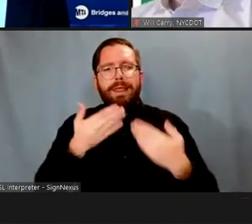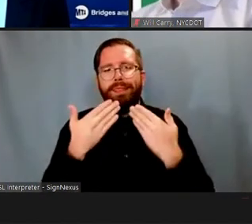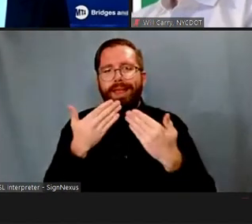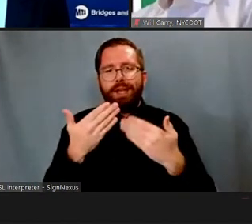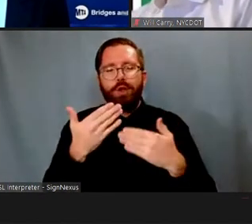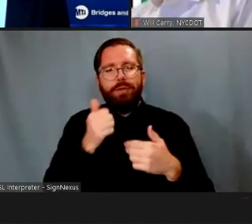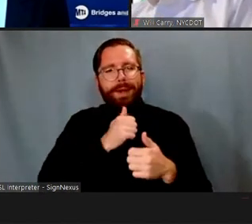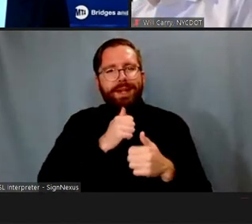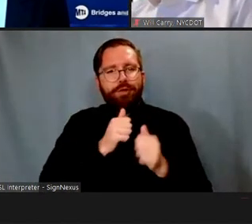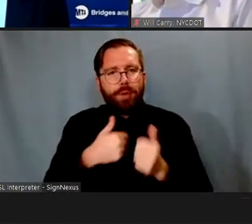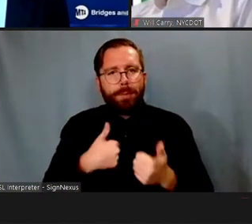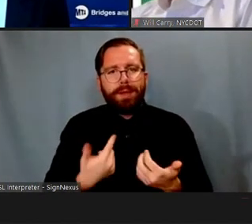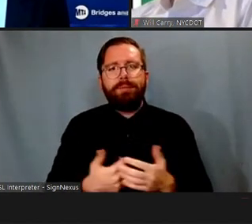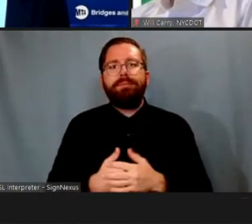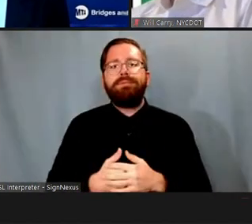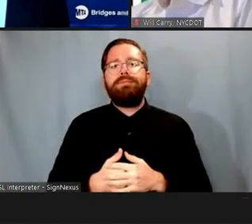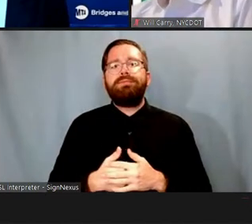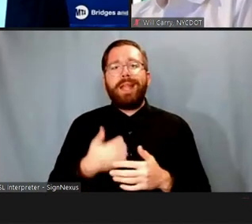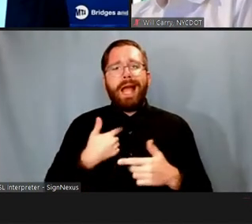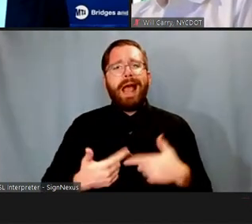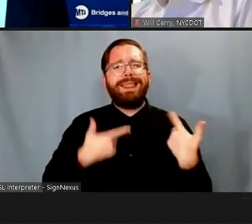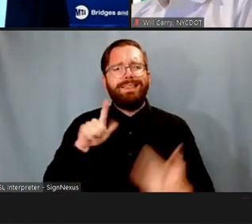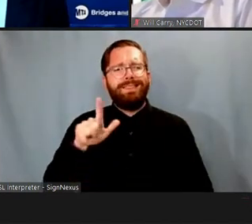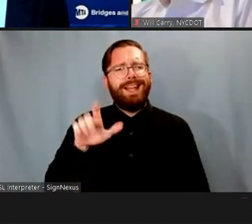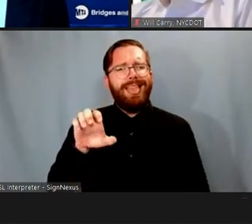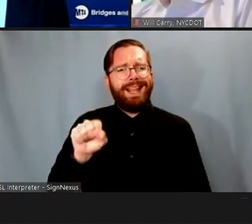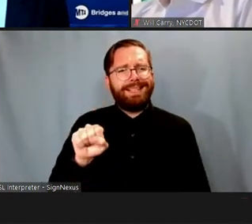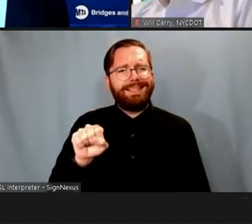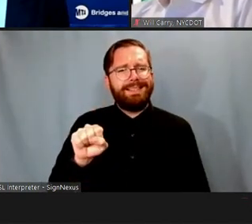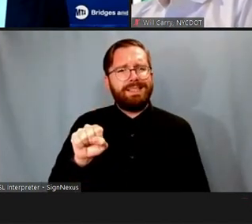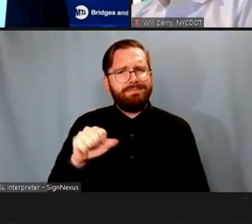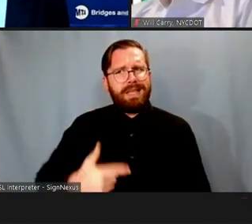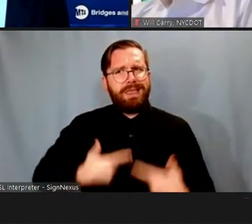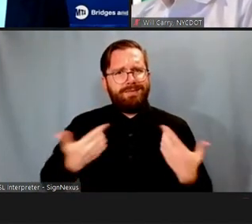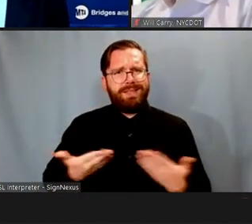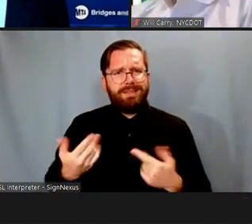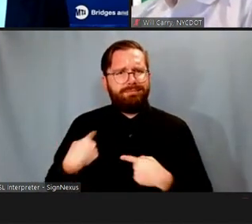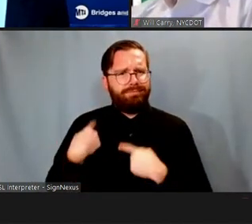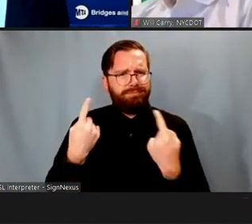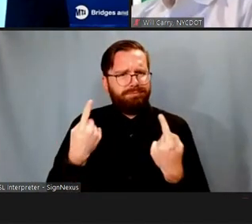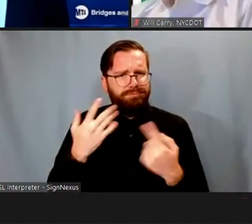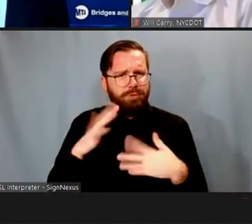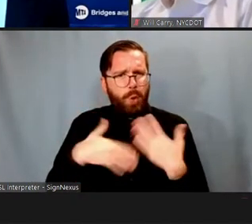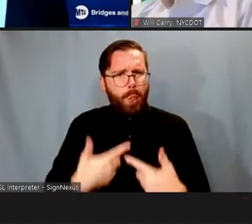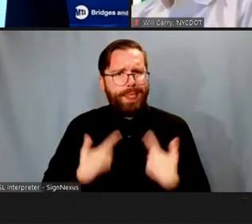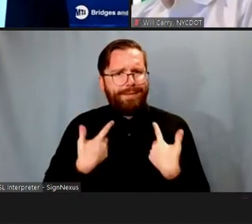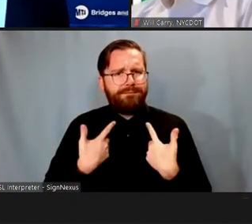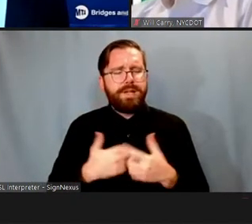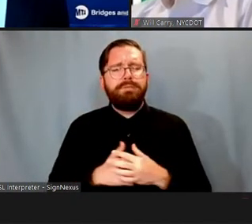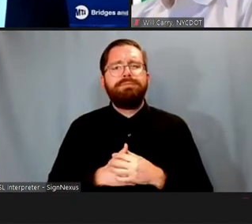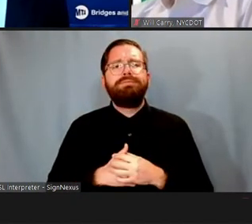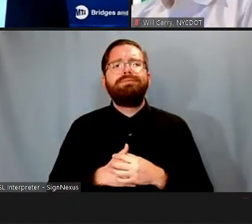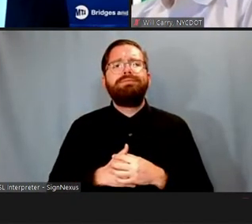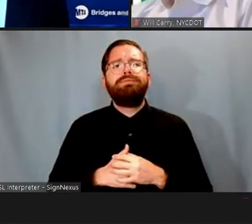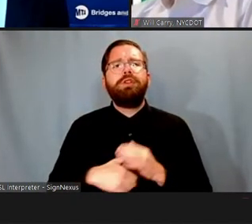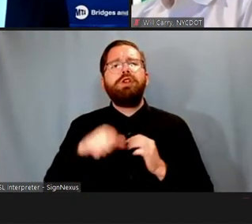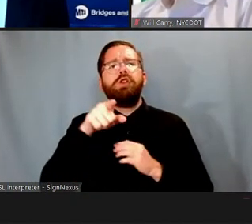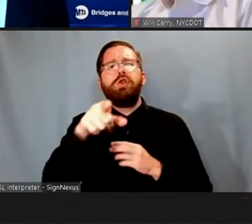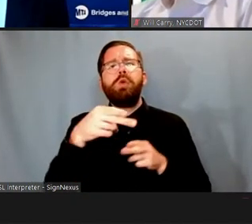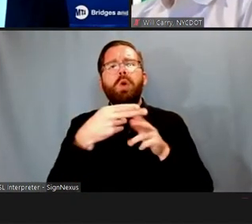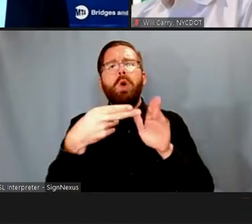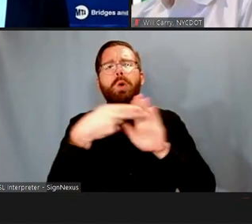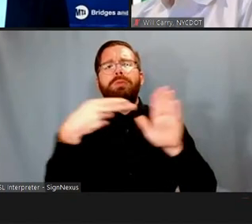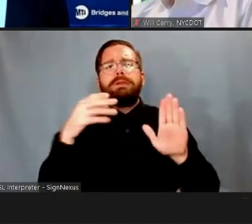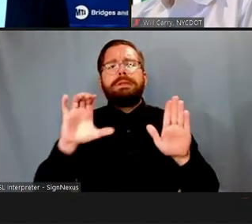um i live on the lower east side um i have lived here almost all my life um what you call the central